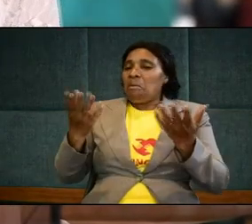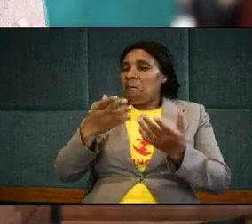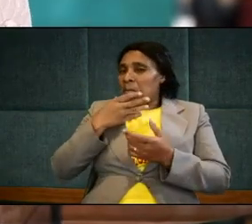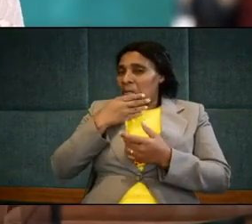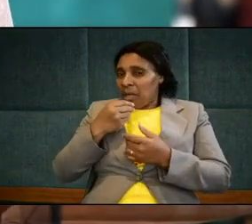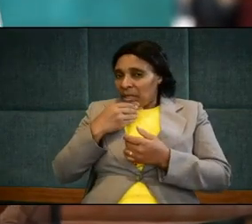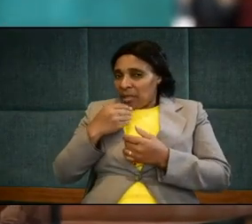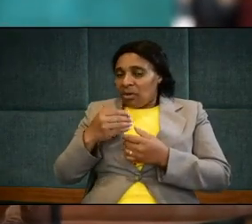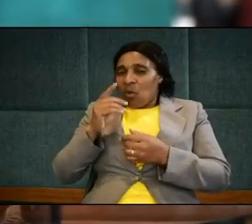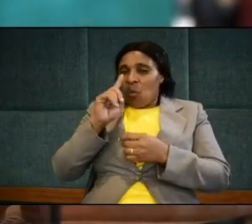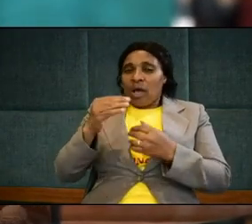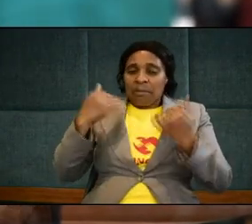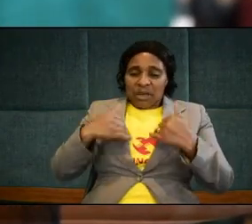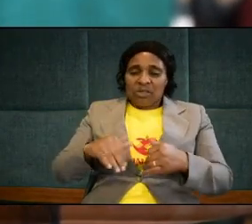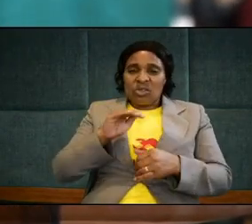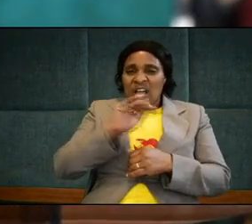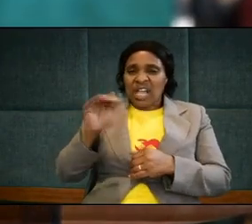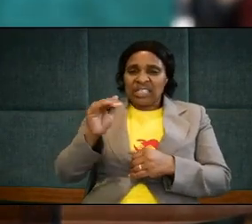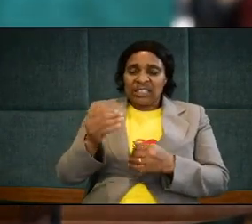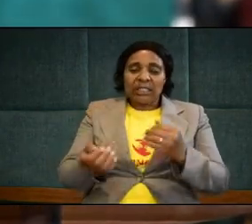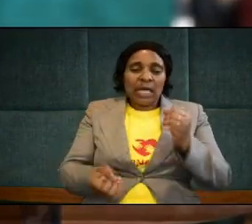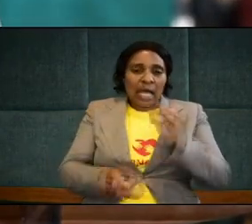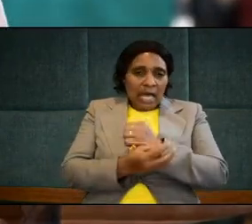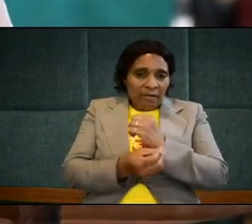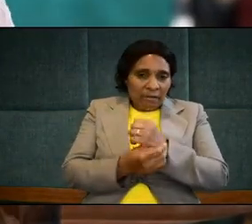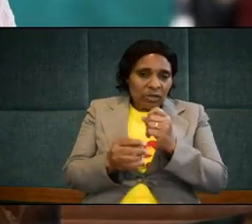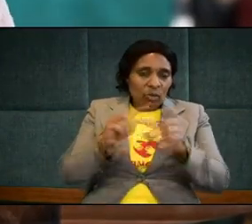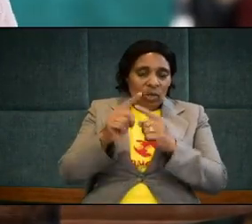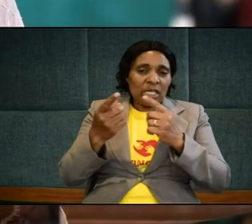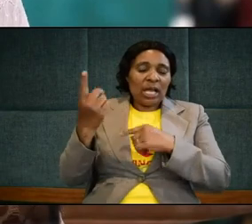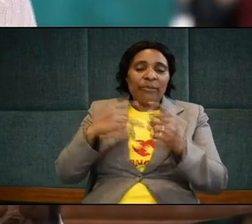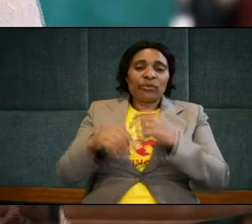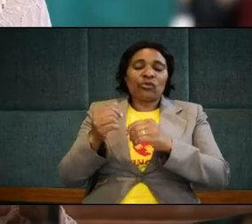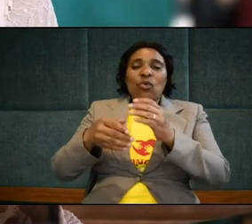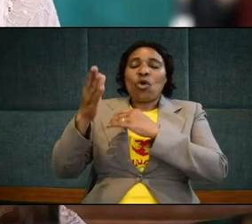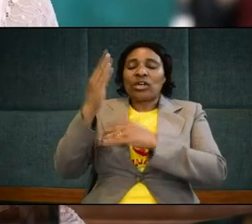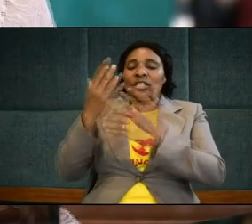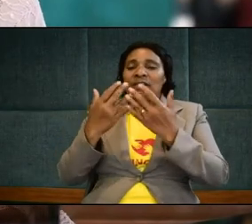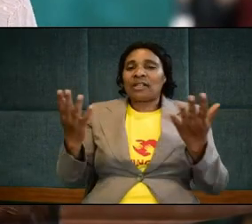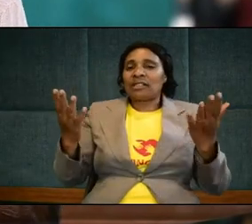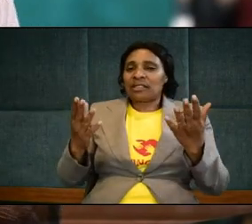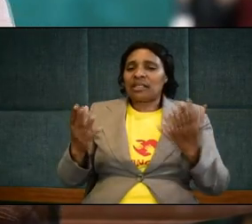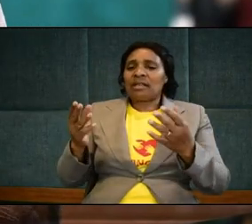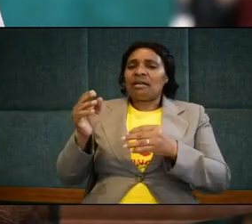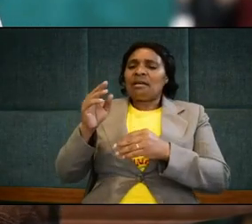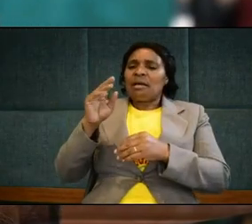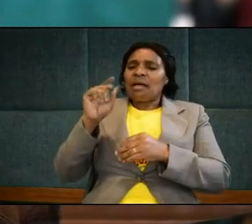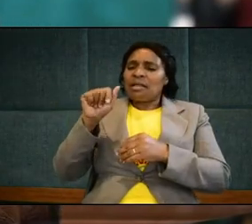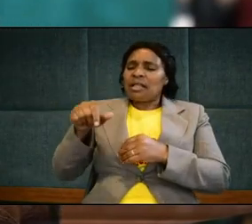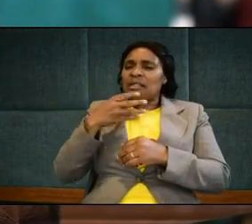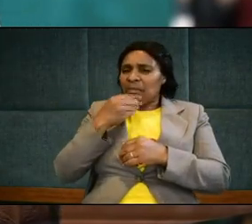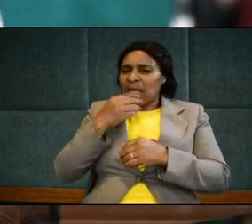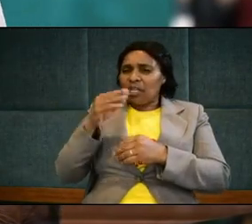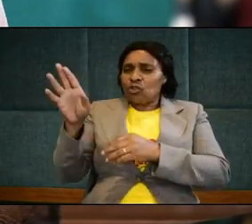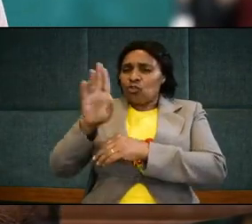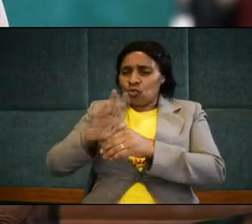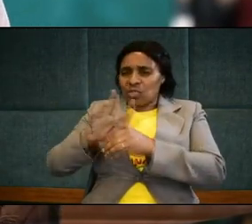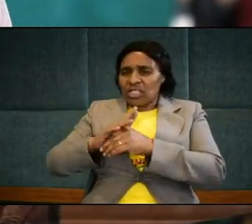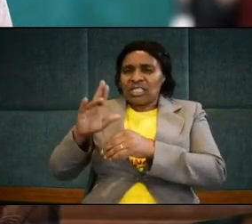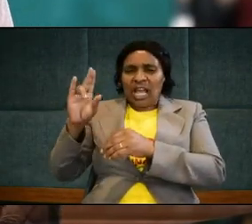come and ask for advice when it comes to godly matters? Spain has many cities and towns without the Seventh-day Adventist